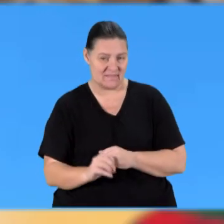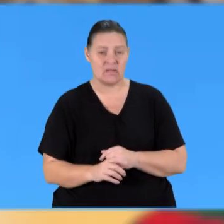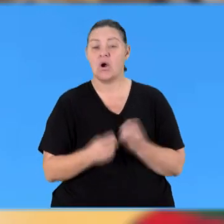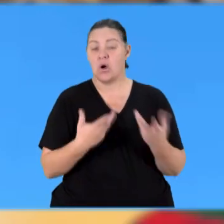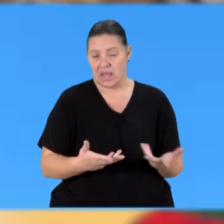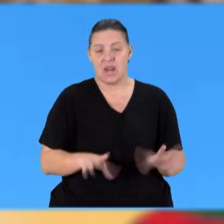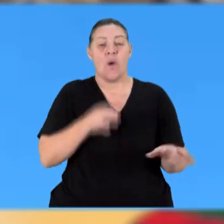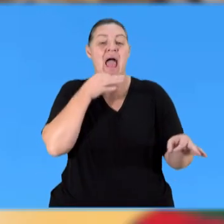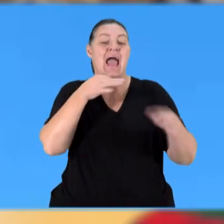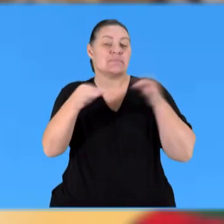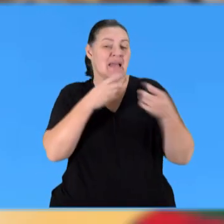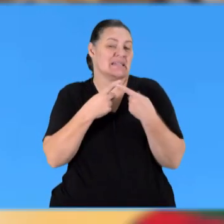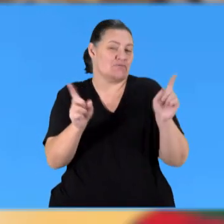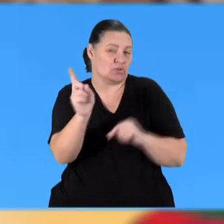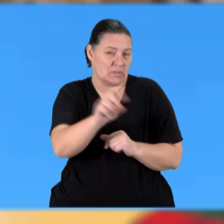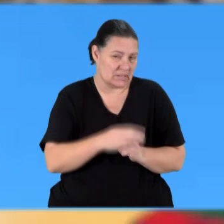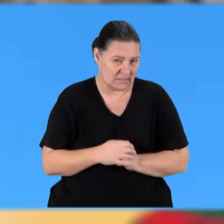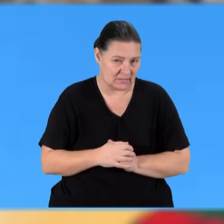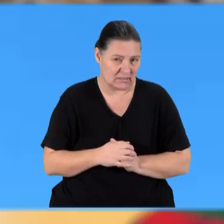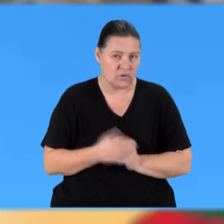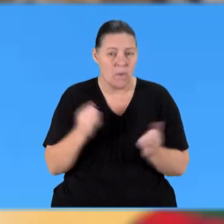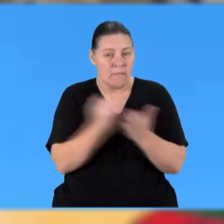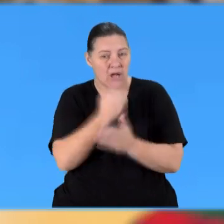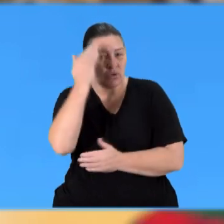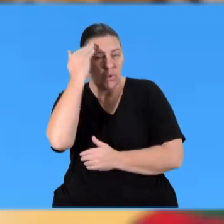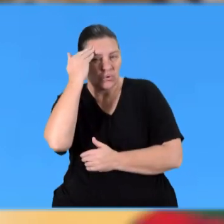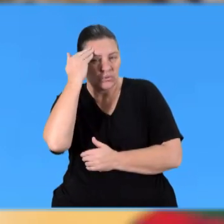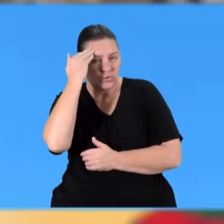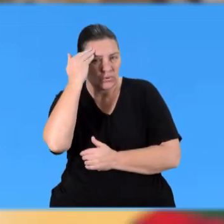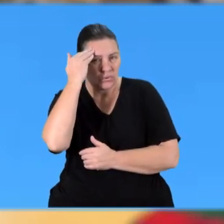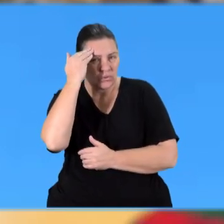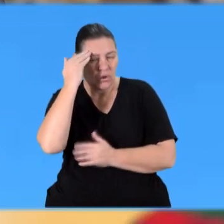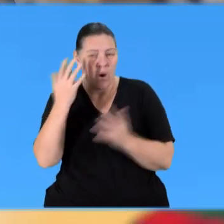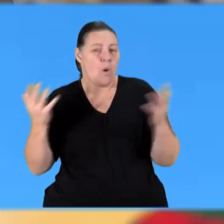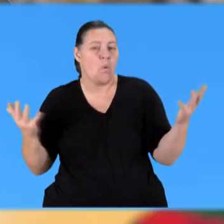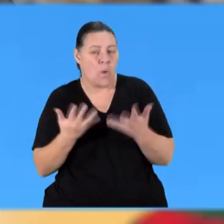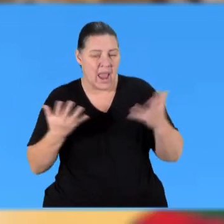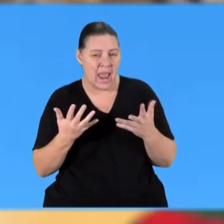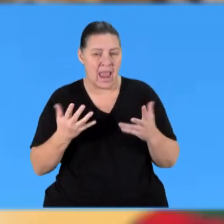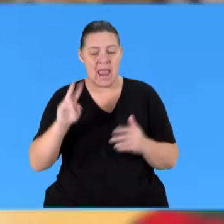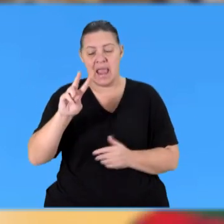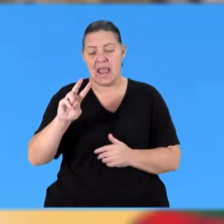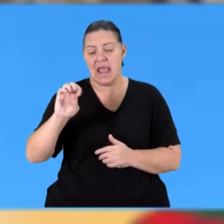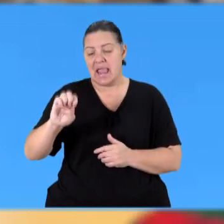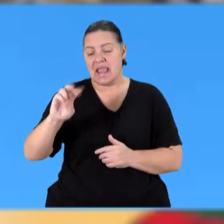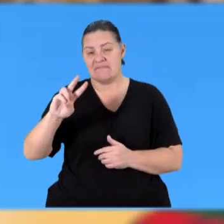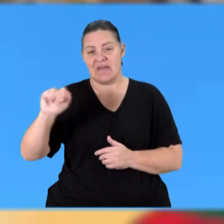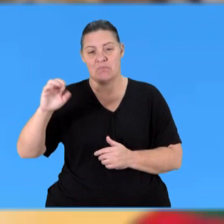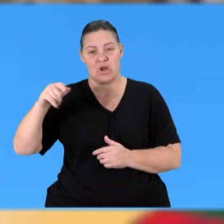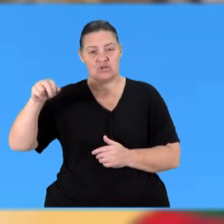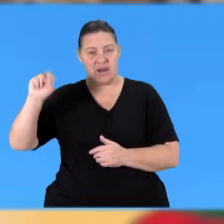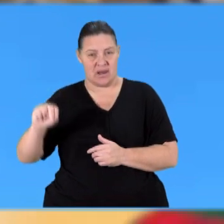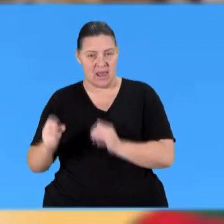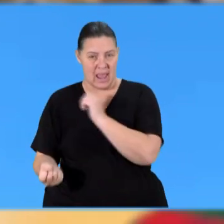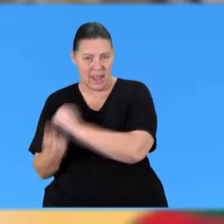a difference. Now let's explain the difference. Now, to explain the difference, we need to know where does evaporation happen, and